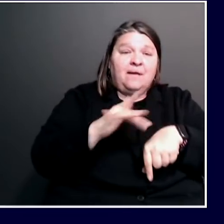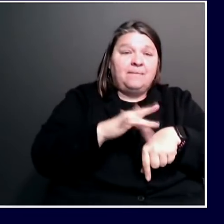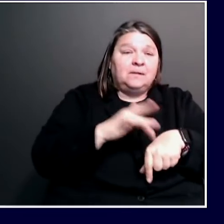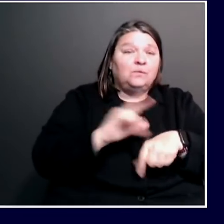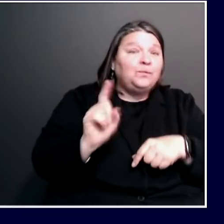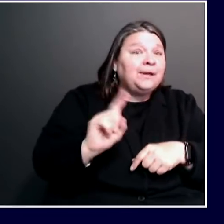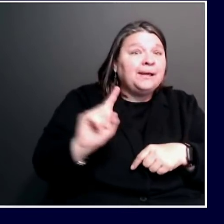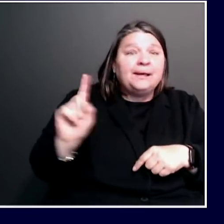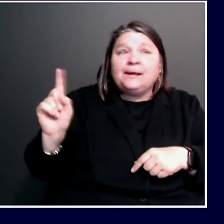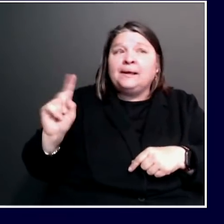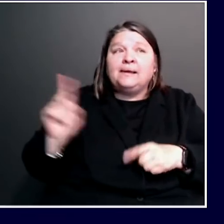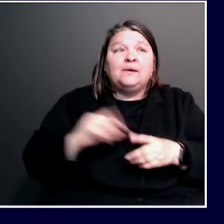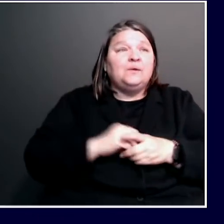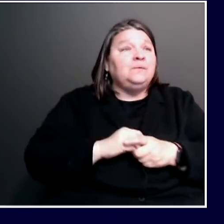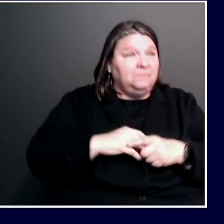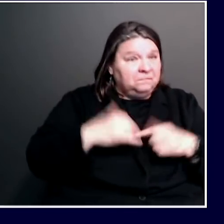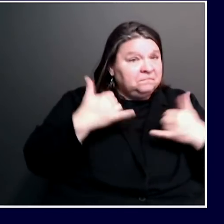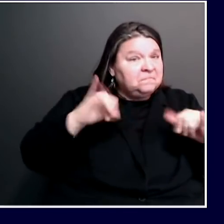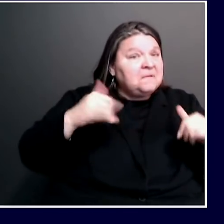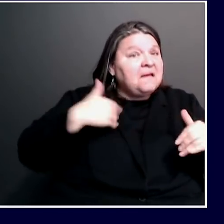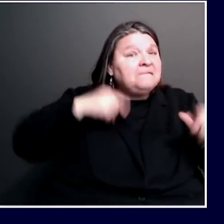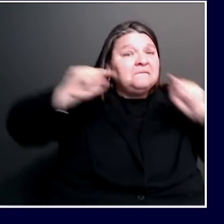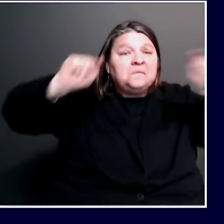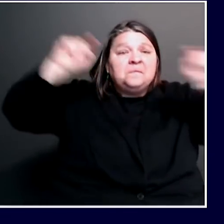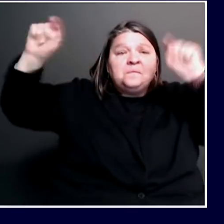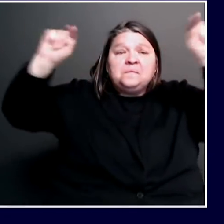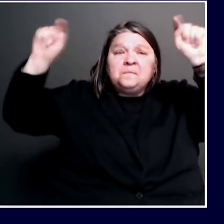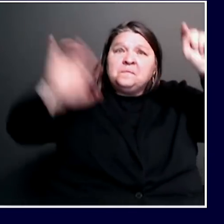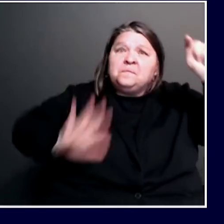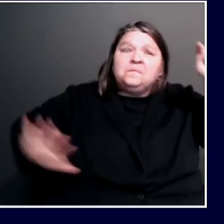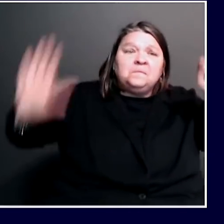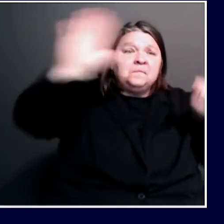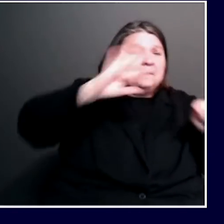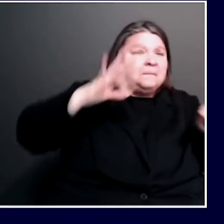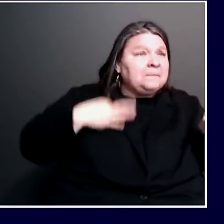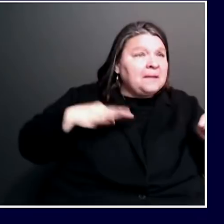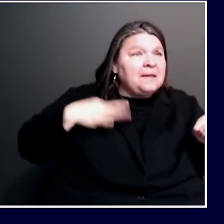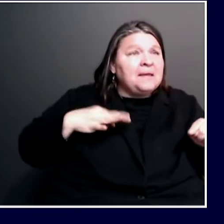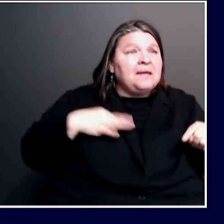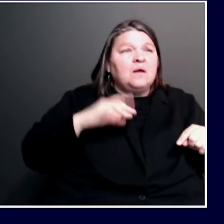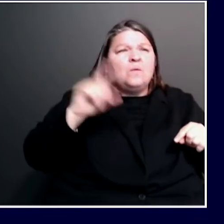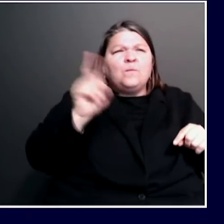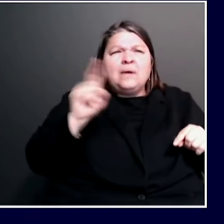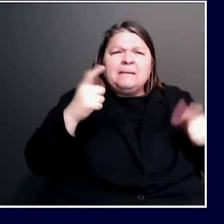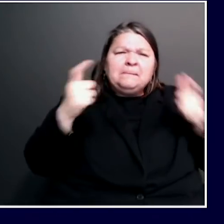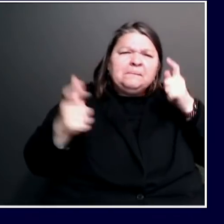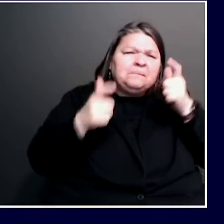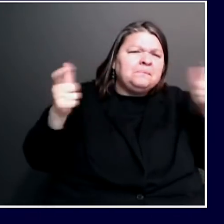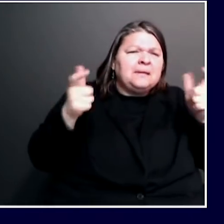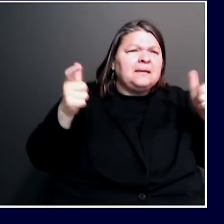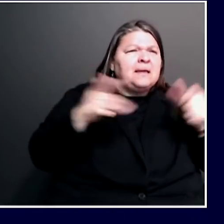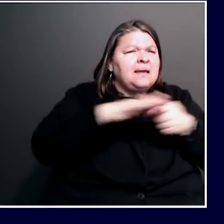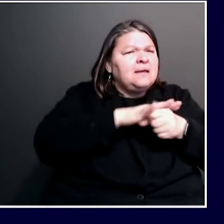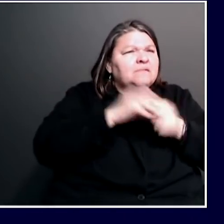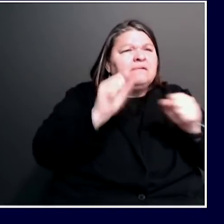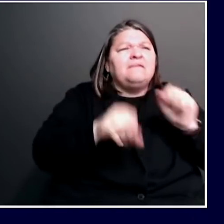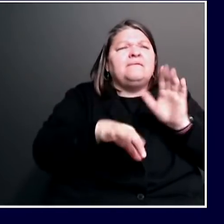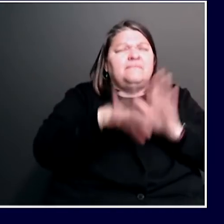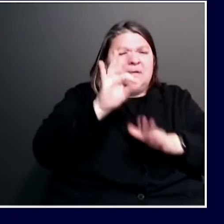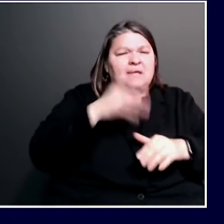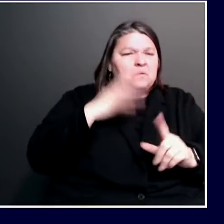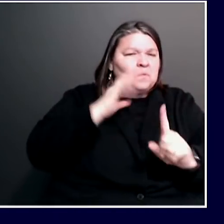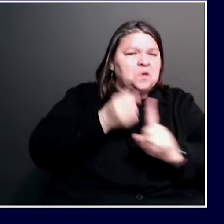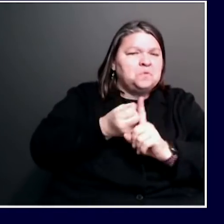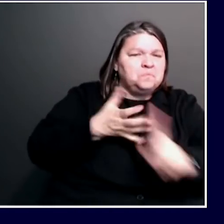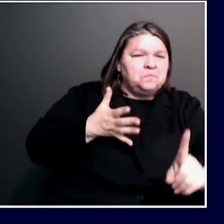be available across the state. Here are just a few of the larger sites that are still in operation. The site in